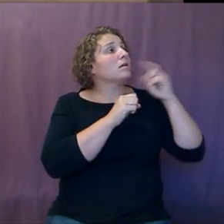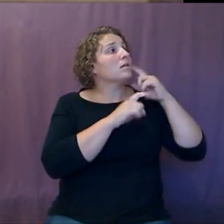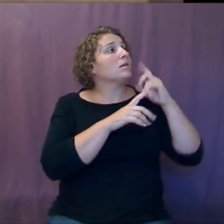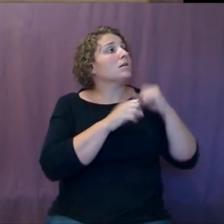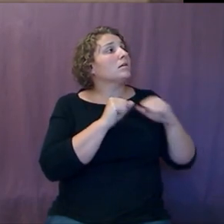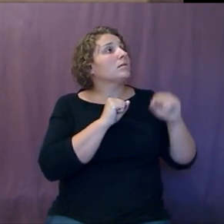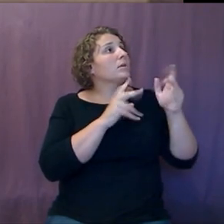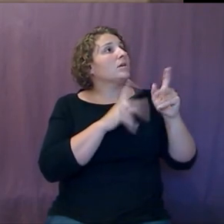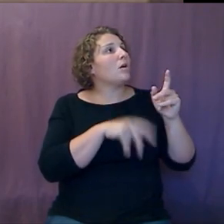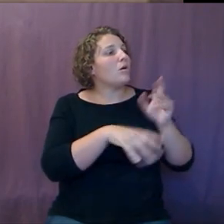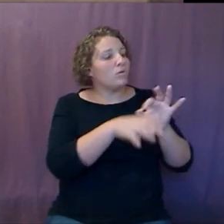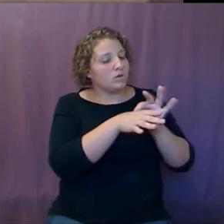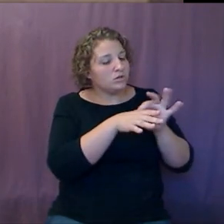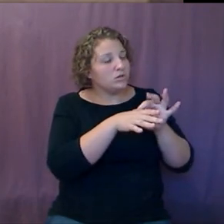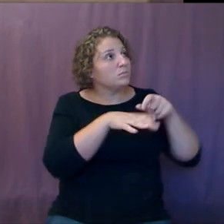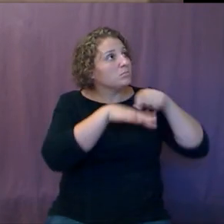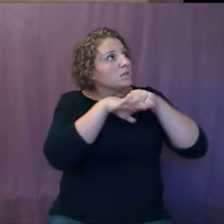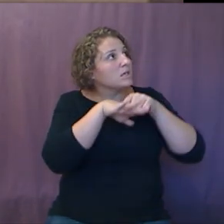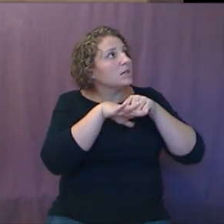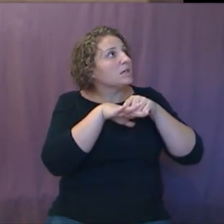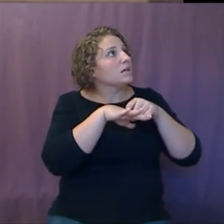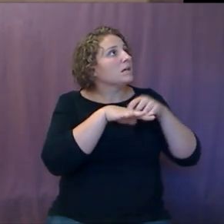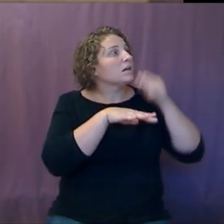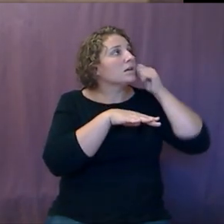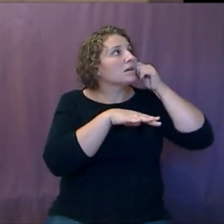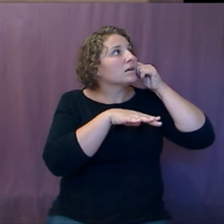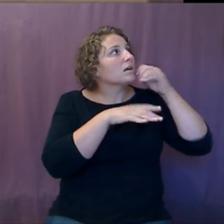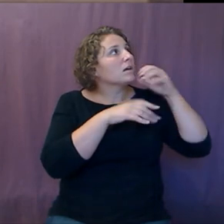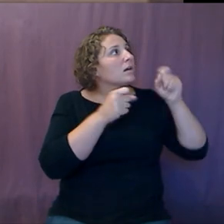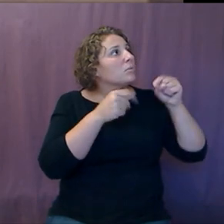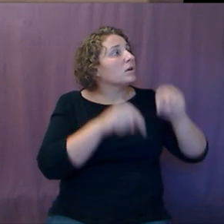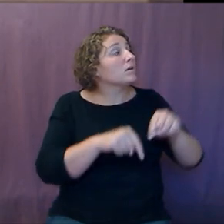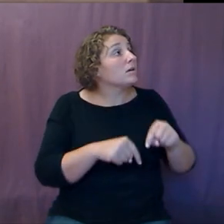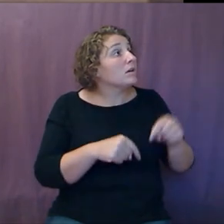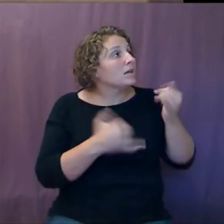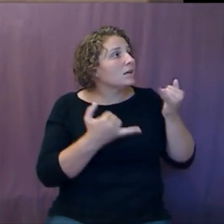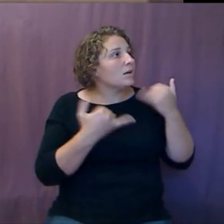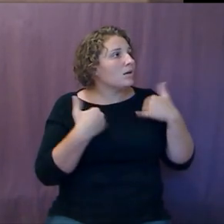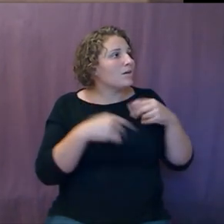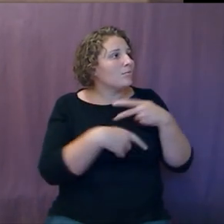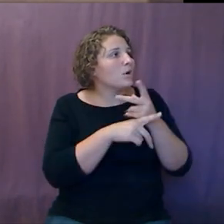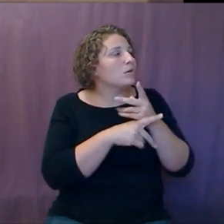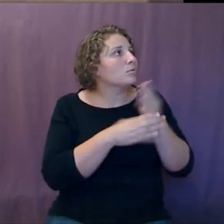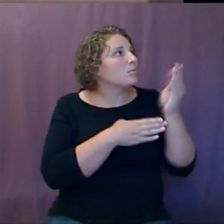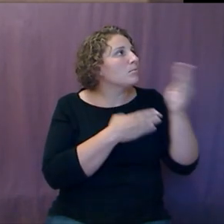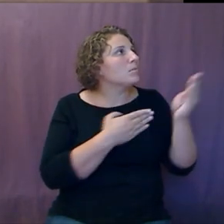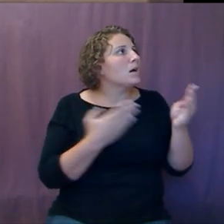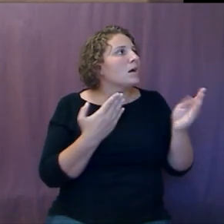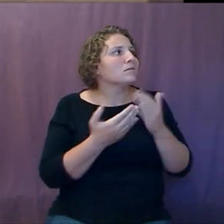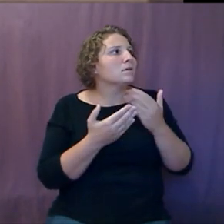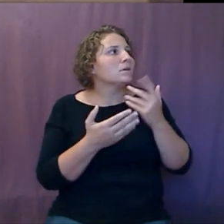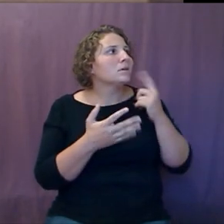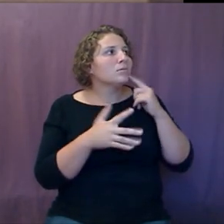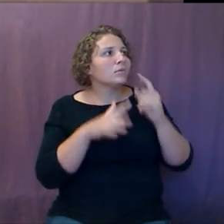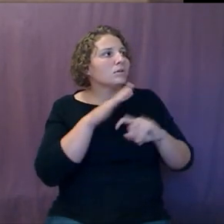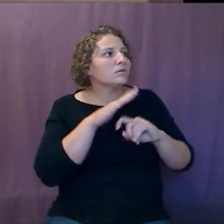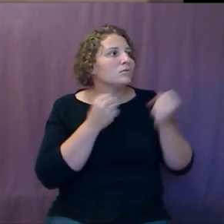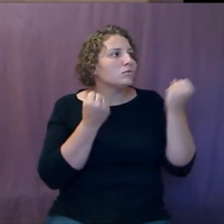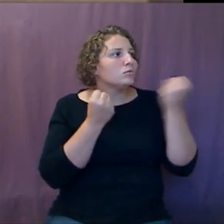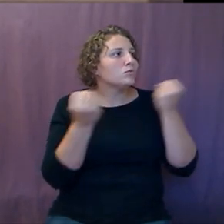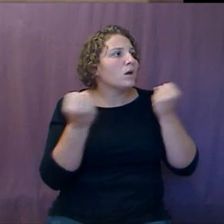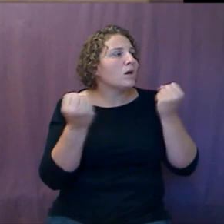could put a chip in a hand now we have it in our products we buy from the store and our past to get through the turnpike and